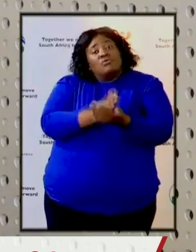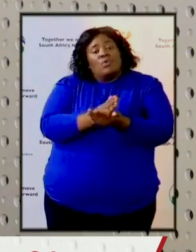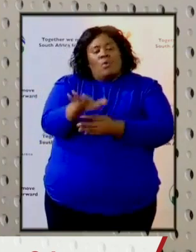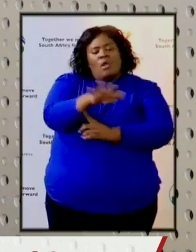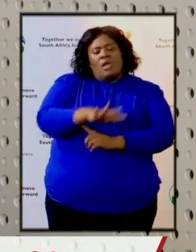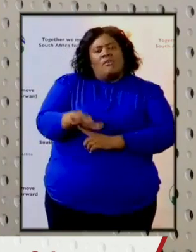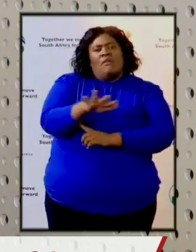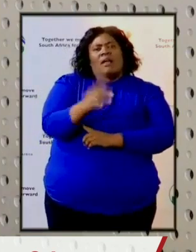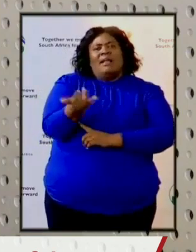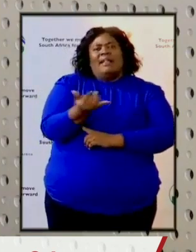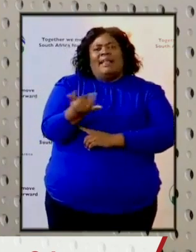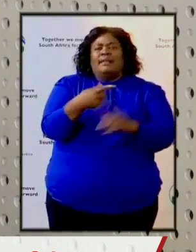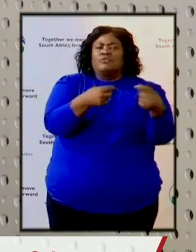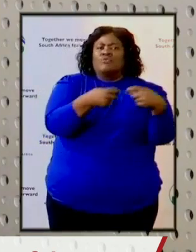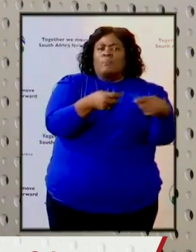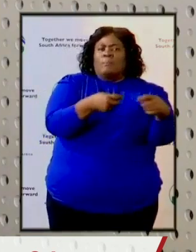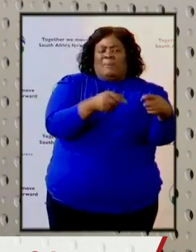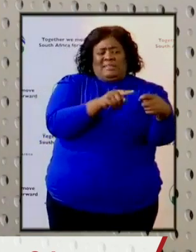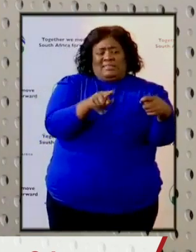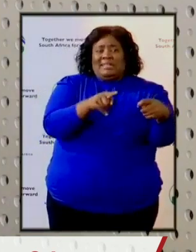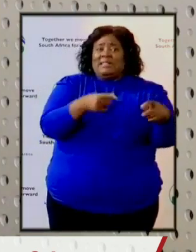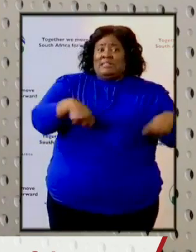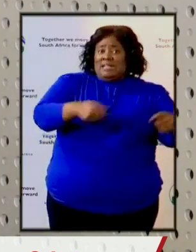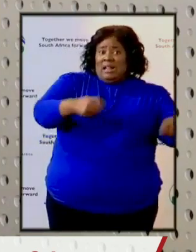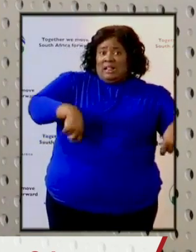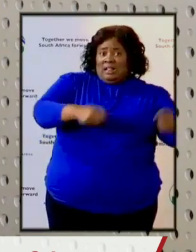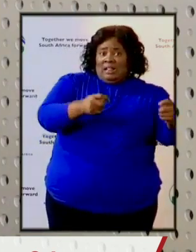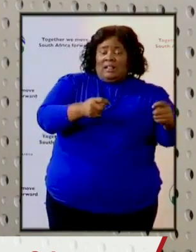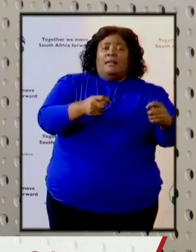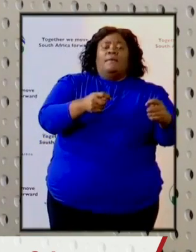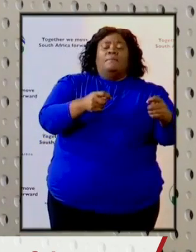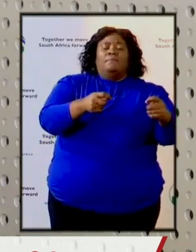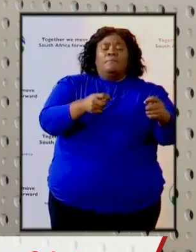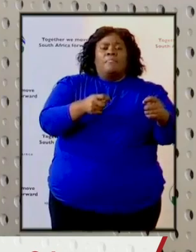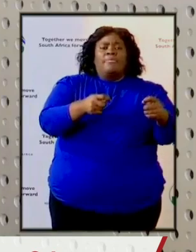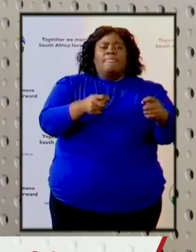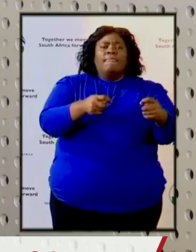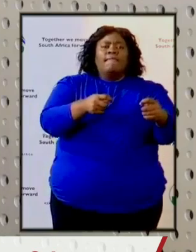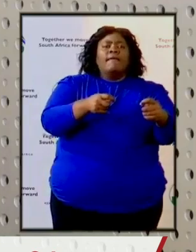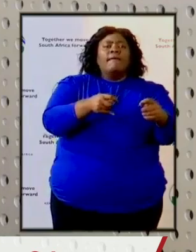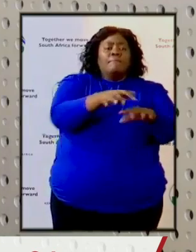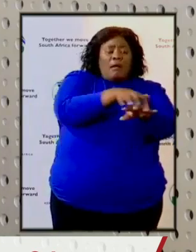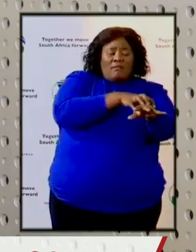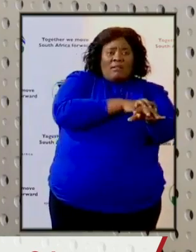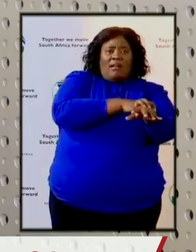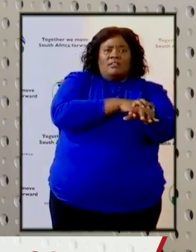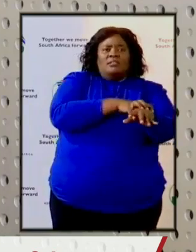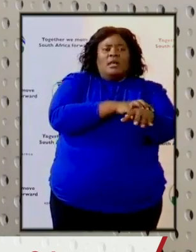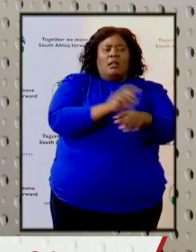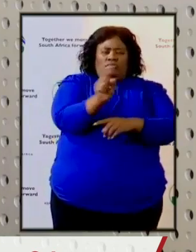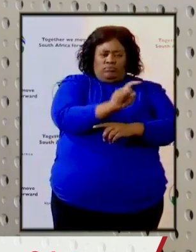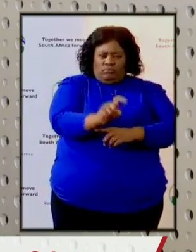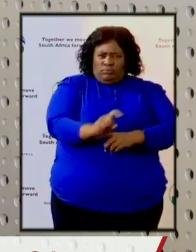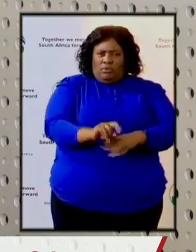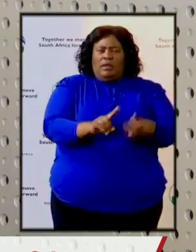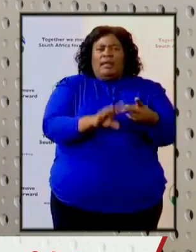such as shops that sell agricultural chemicals, seeds, as well as